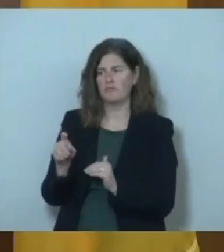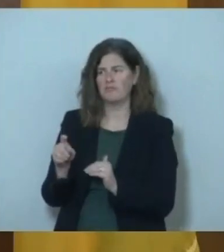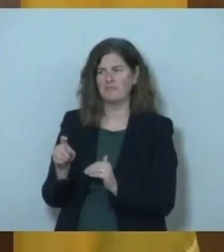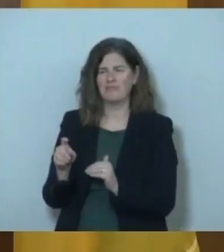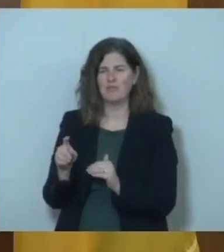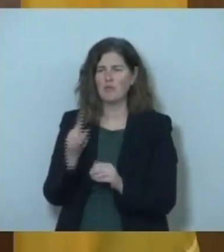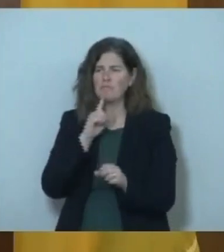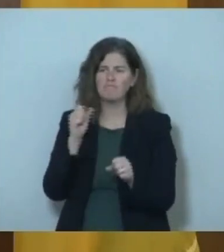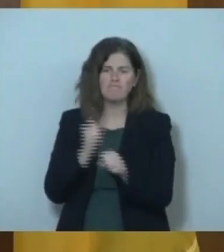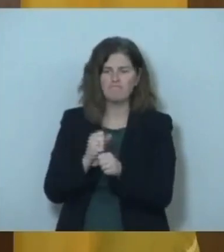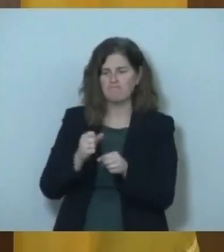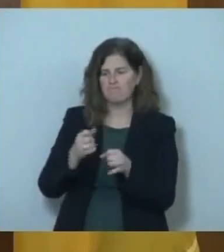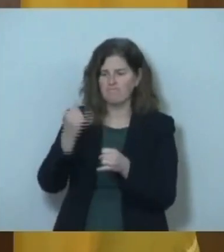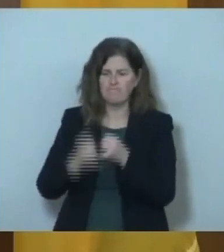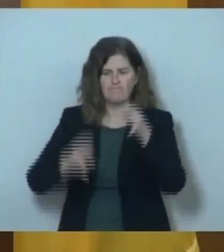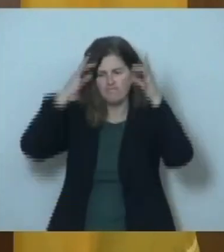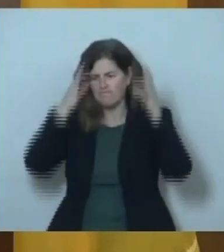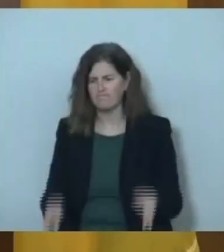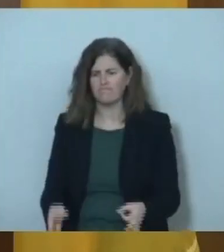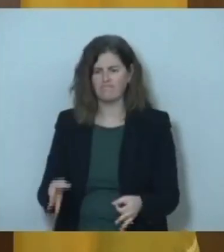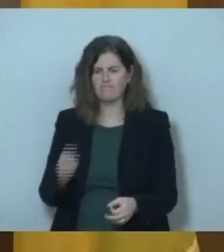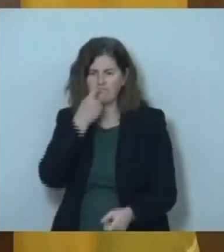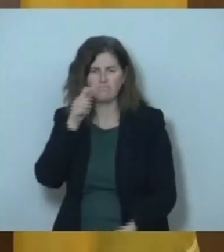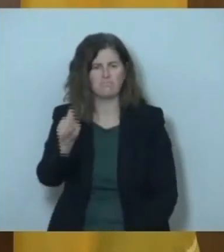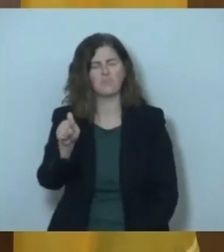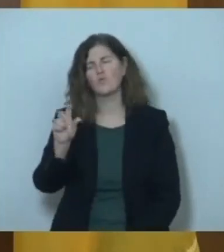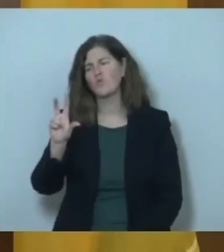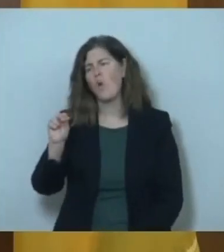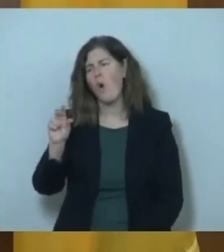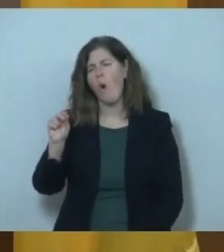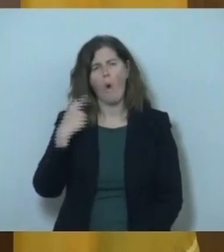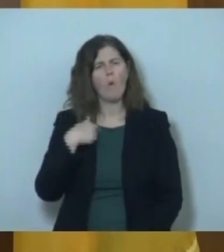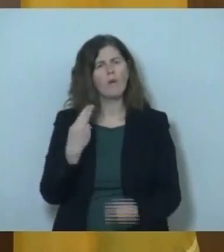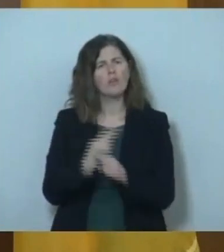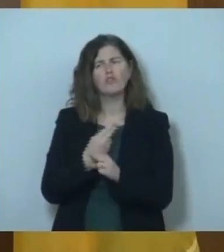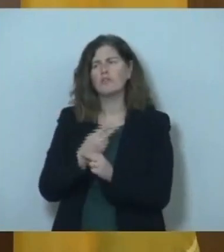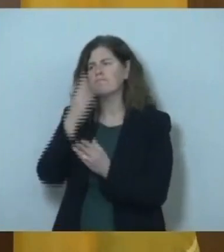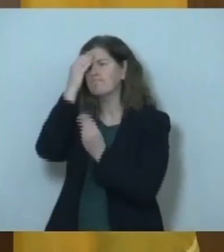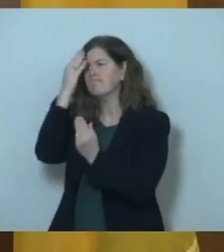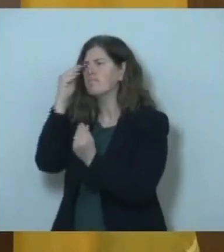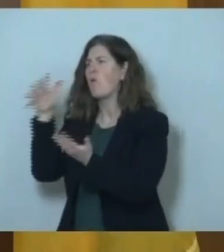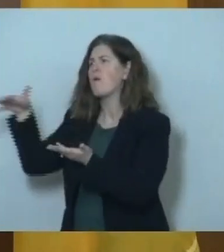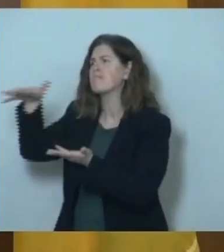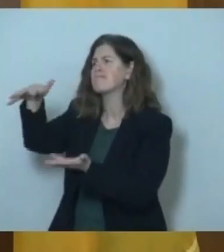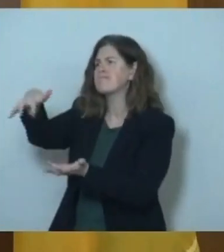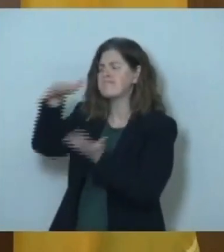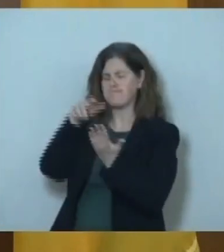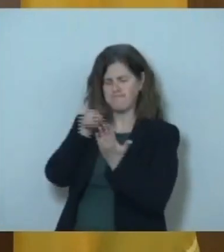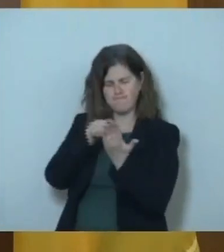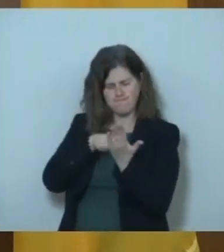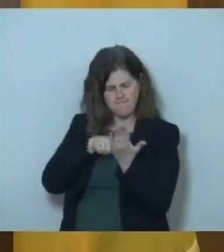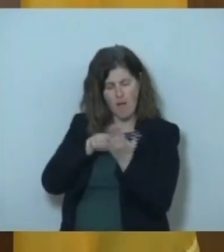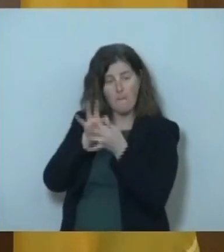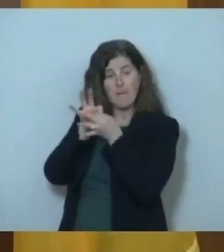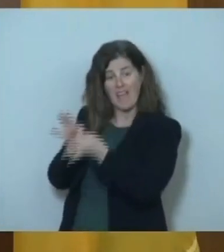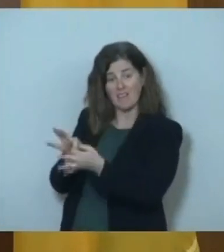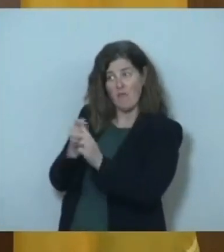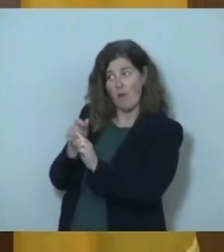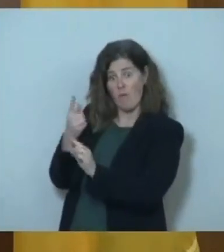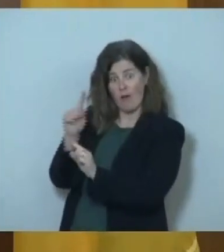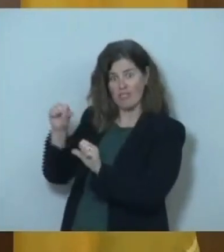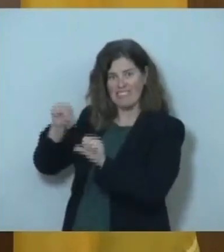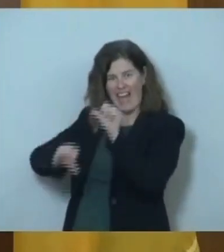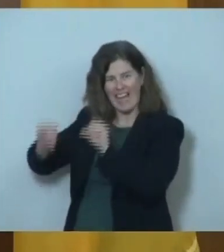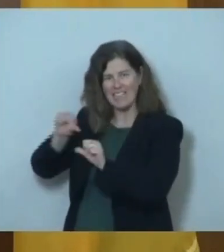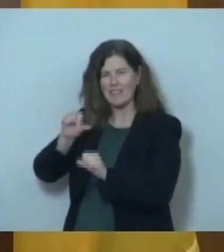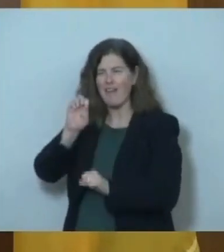to end-all. It is a set of information that we use as a guide that's based in science,